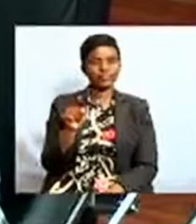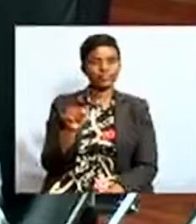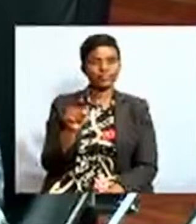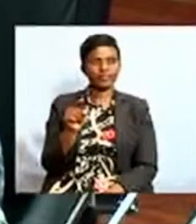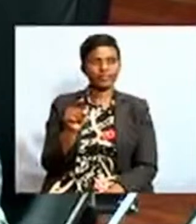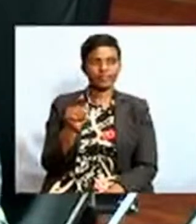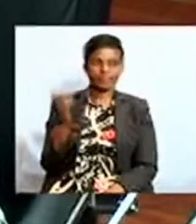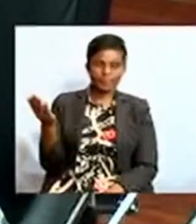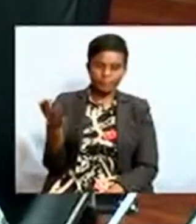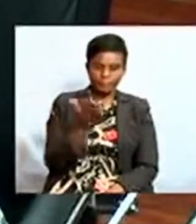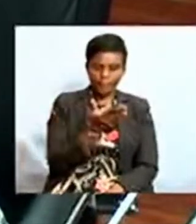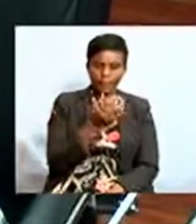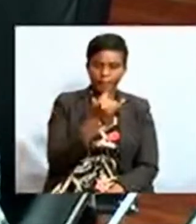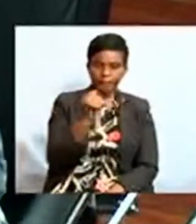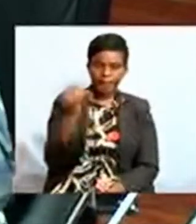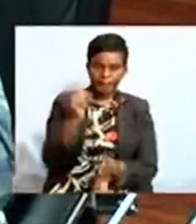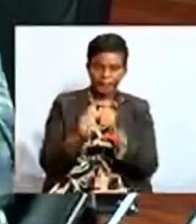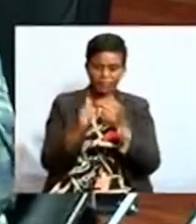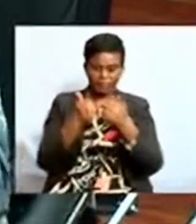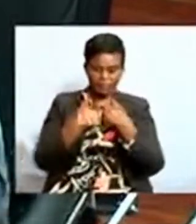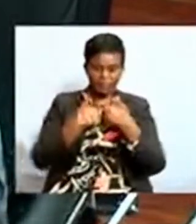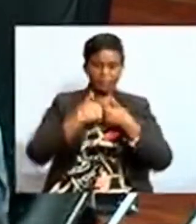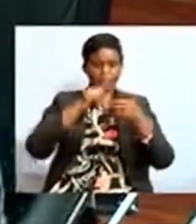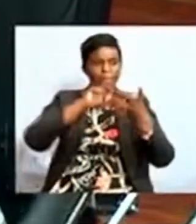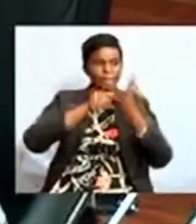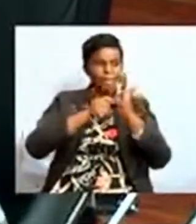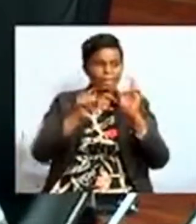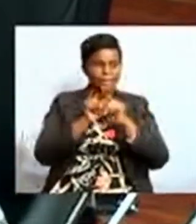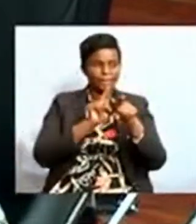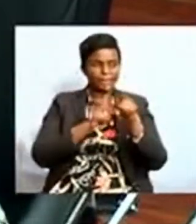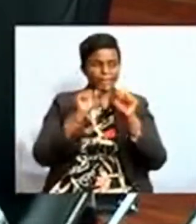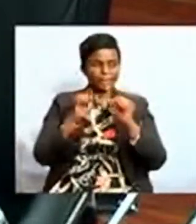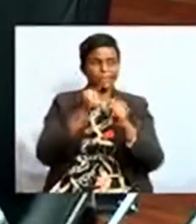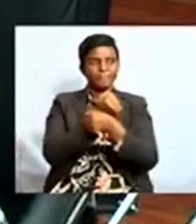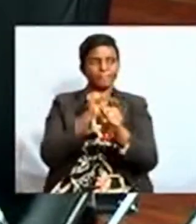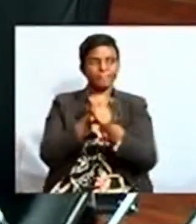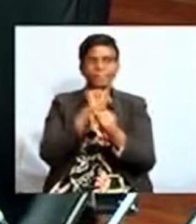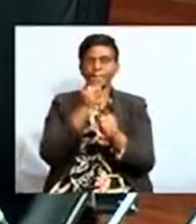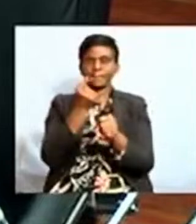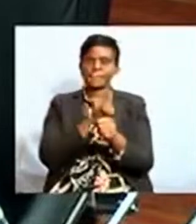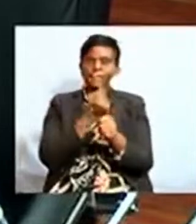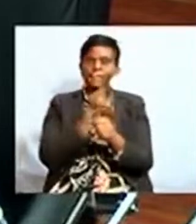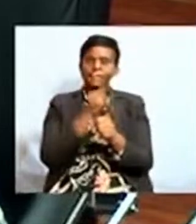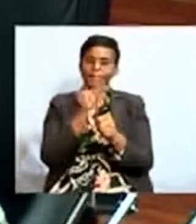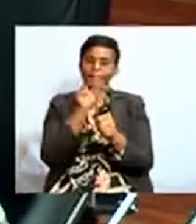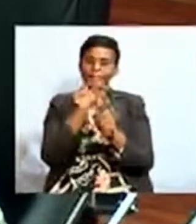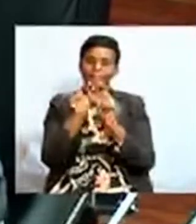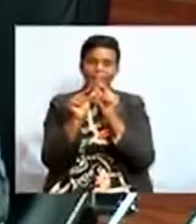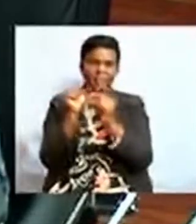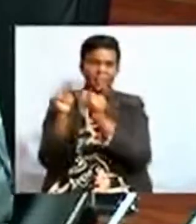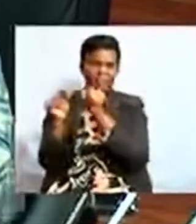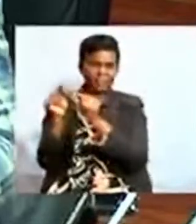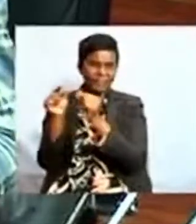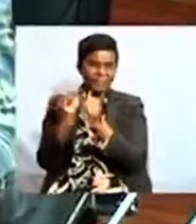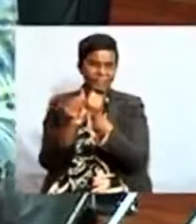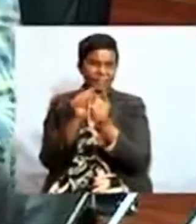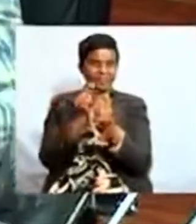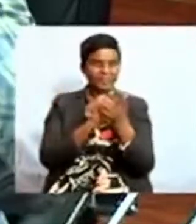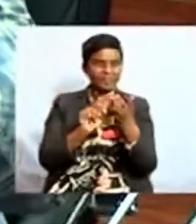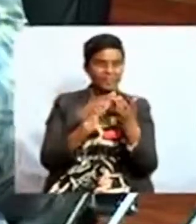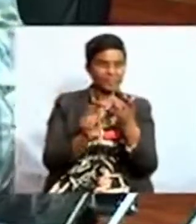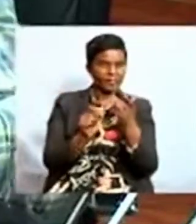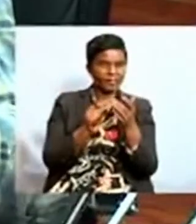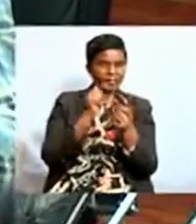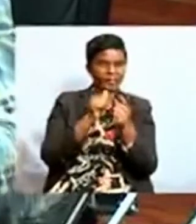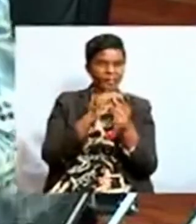these issues that have been highlighted can be resolved, apart from the small write-ups that you do, because these